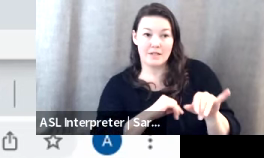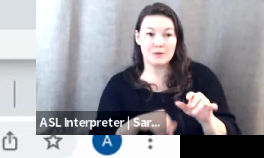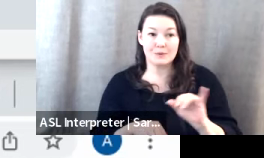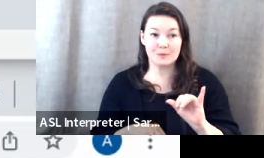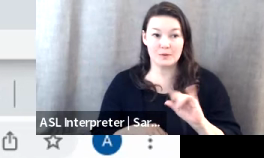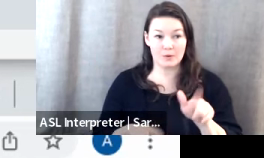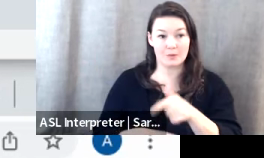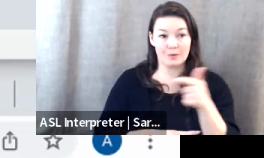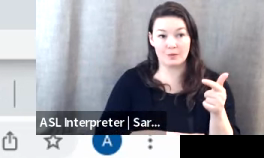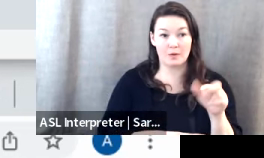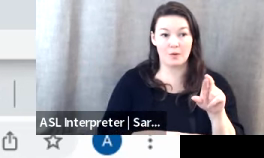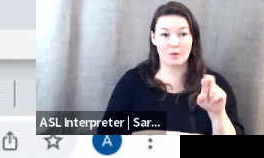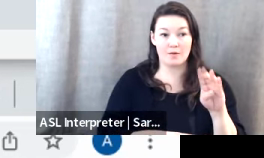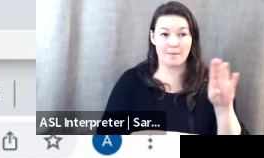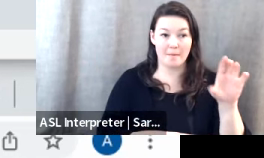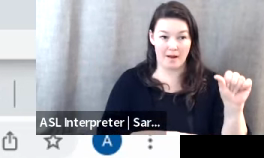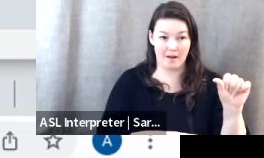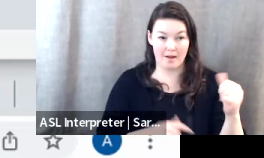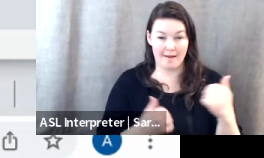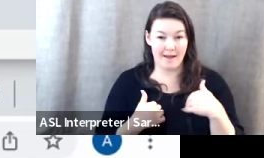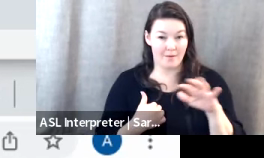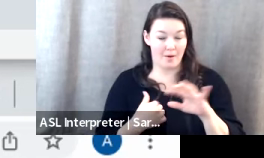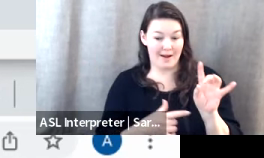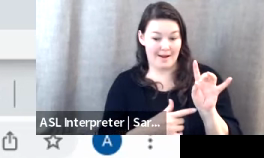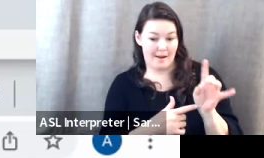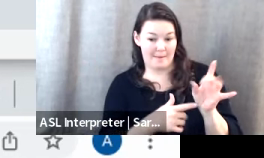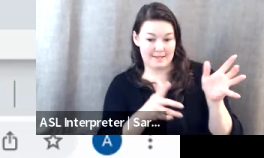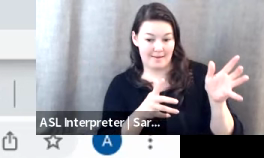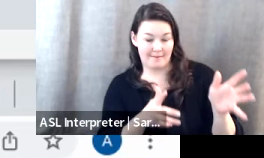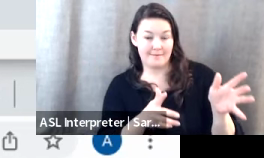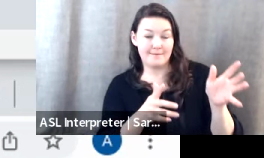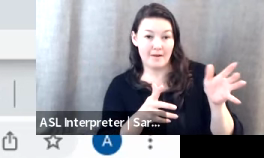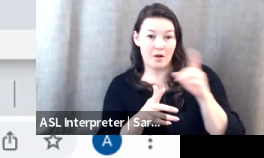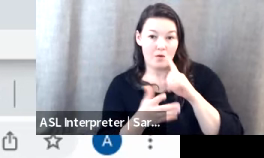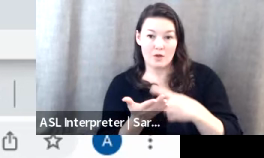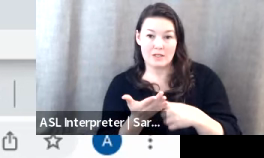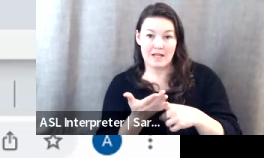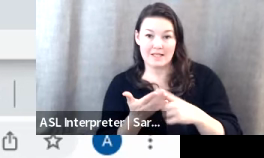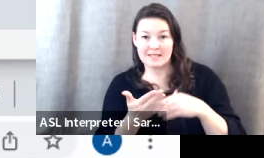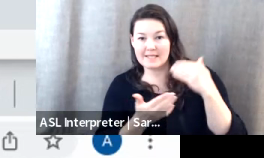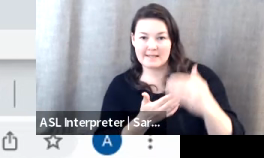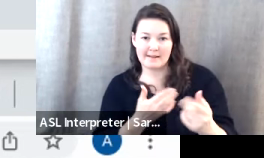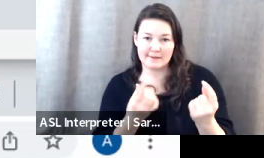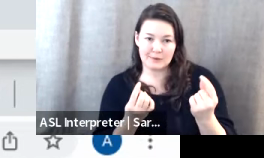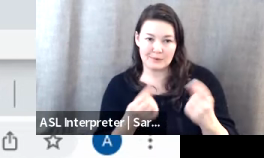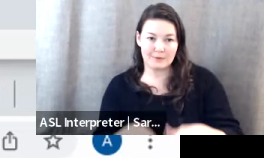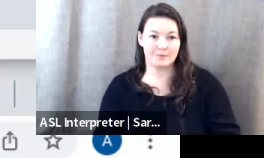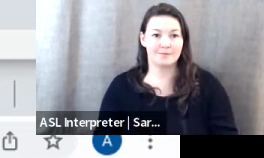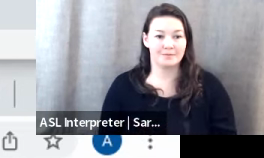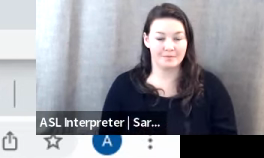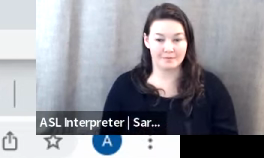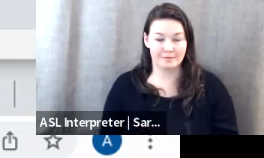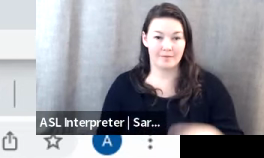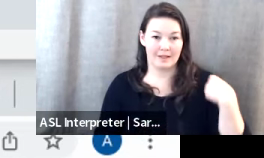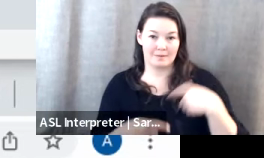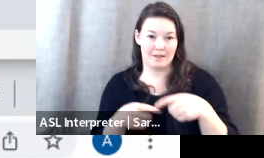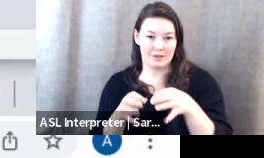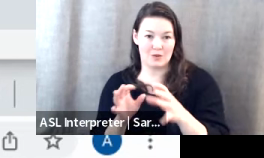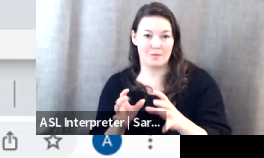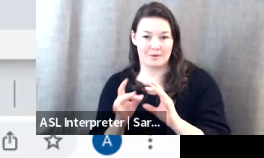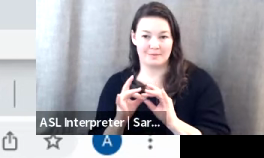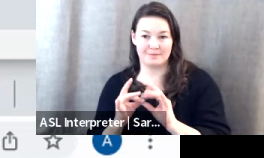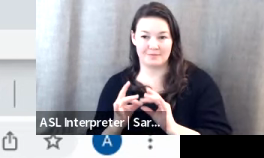to Rebecca. We have about 8 minutes left just to go through next steps. Gracias, va a